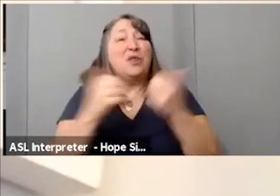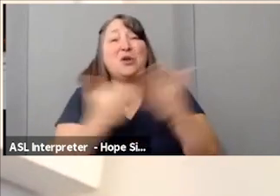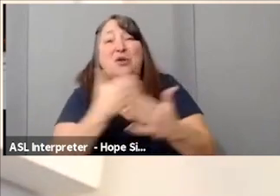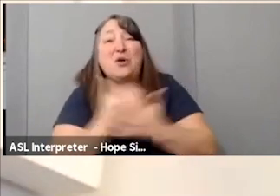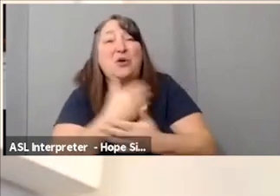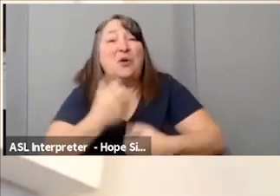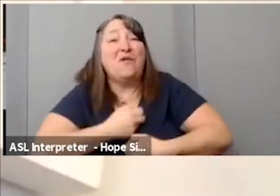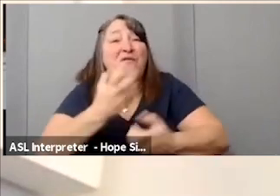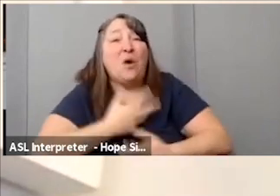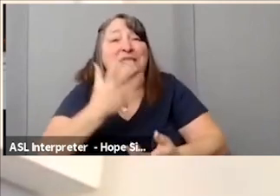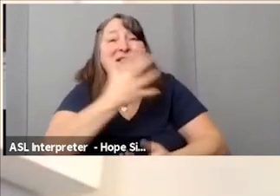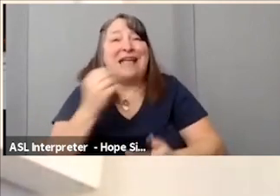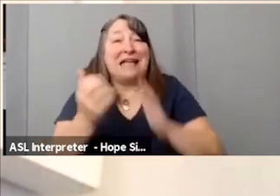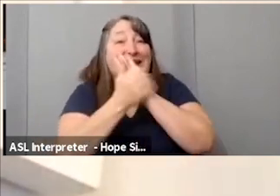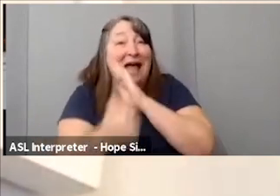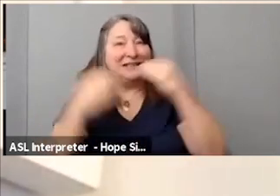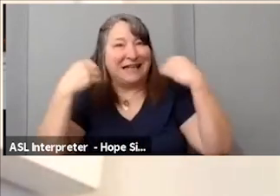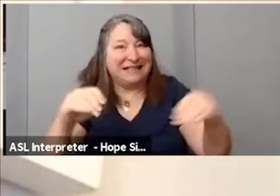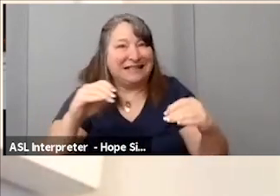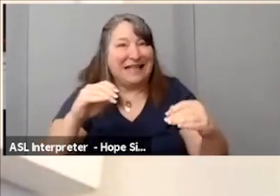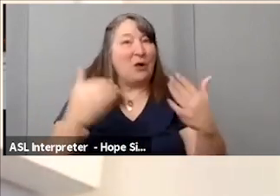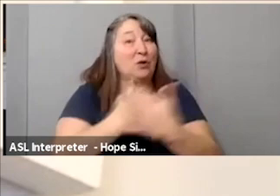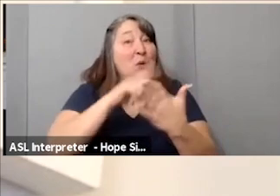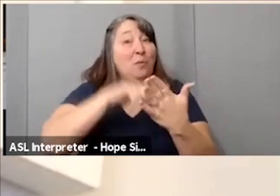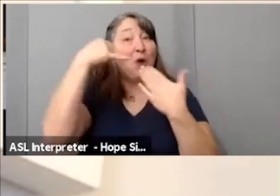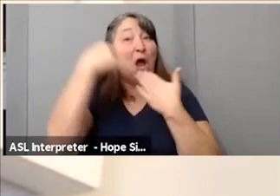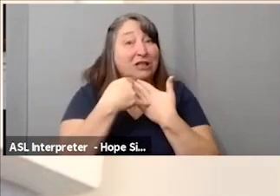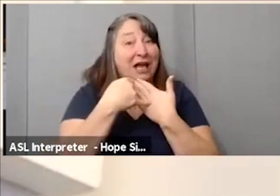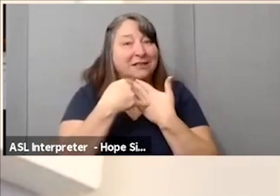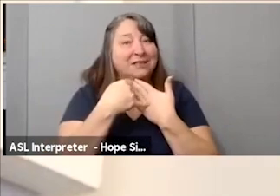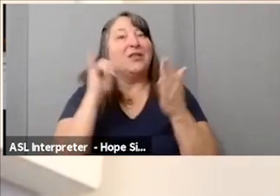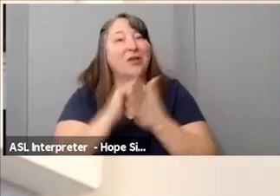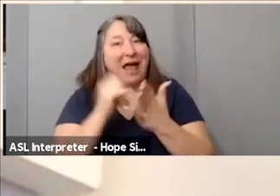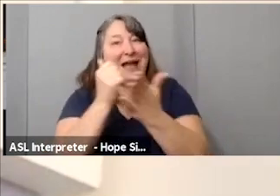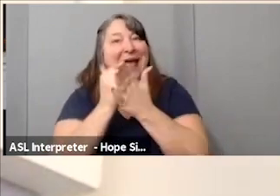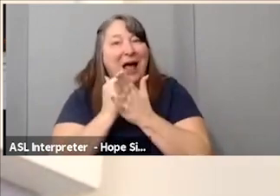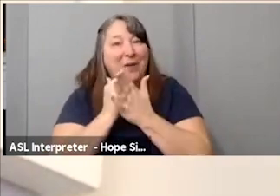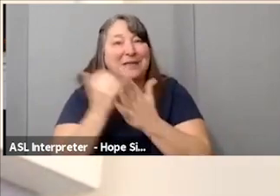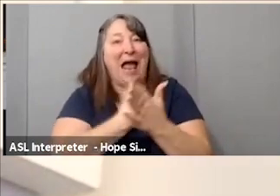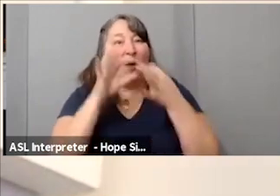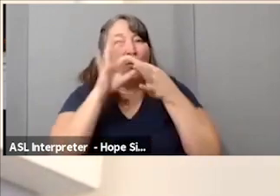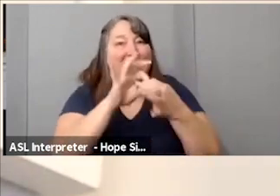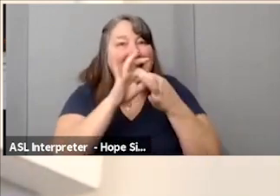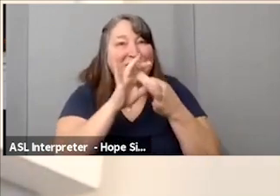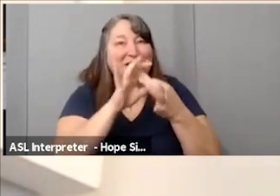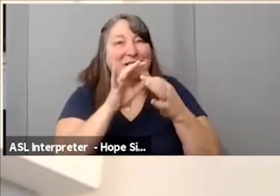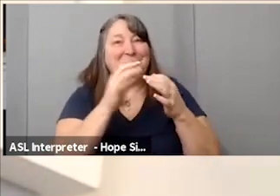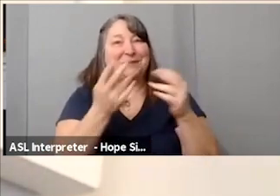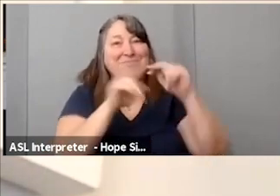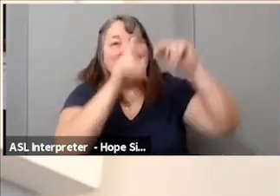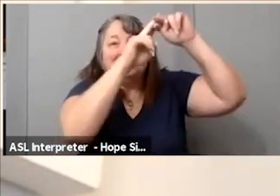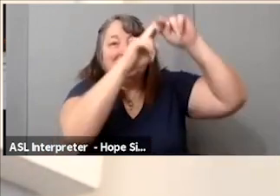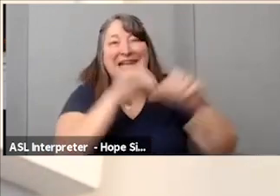to sell their projects. And so that sort of garnered our relationships in the business. In terms of what we do and how we